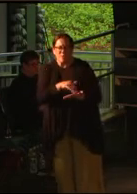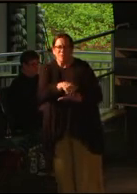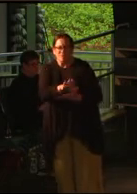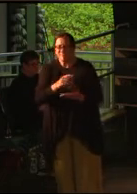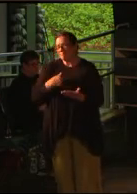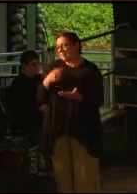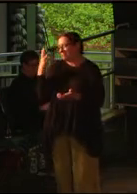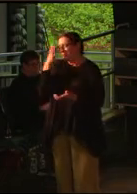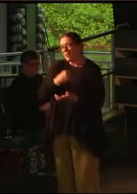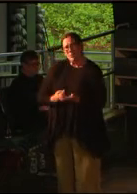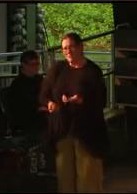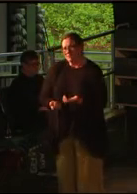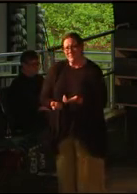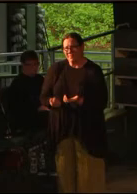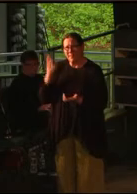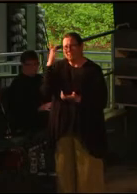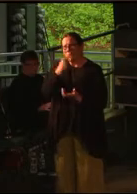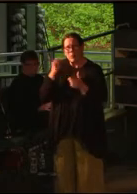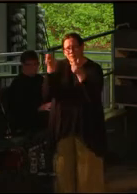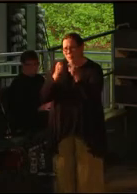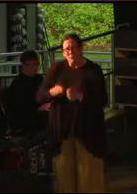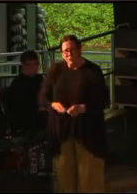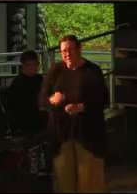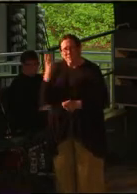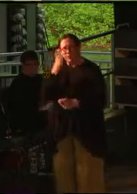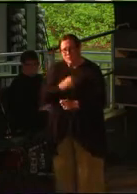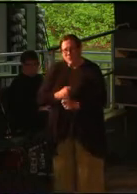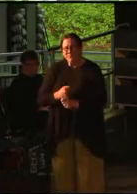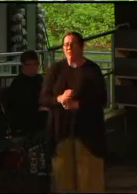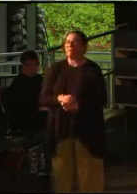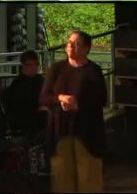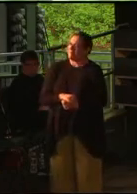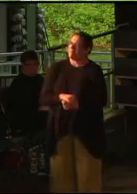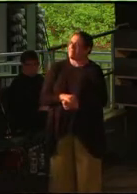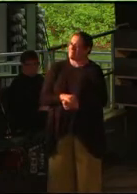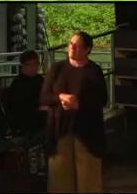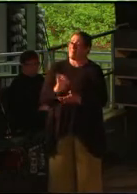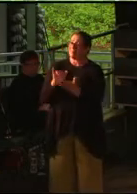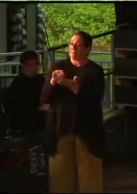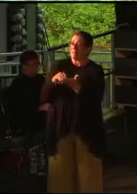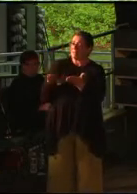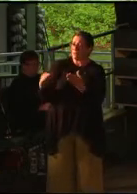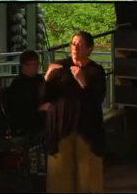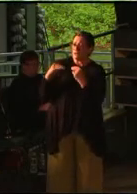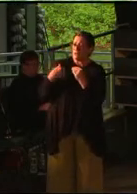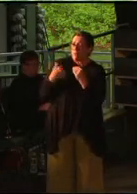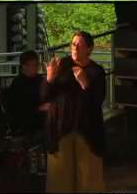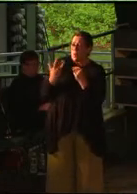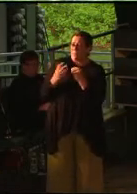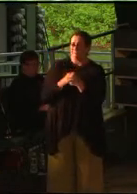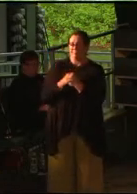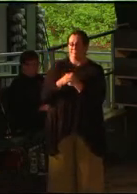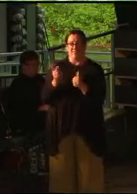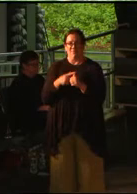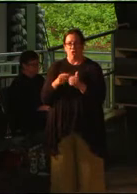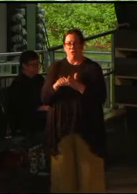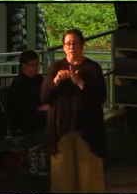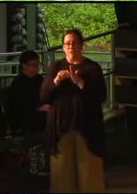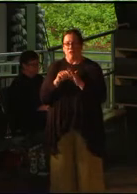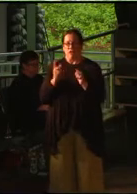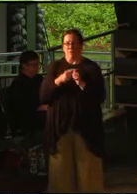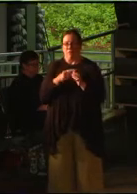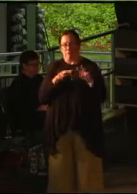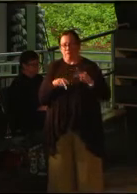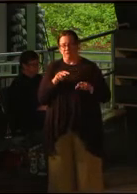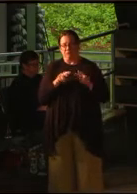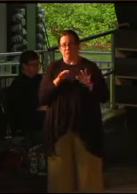beautiful braid for her. The lesson I learned from that student is that first impressions can sometimes be